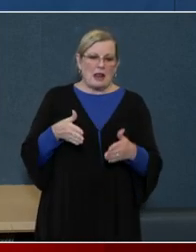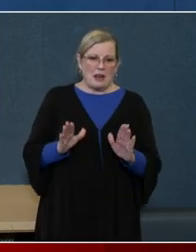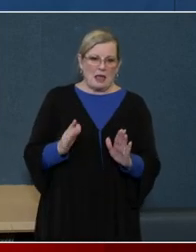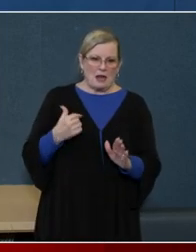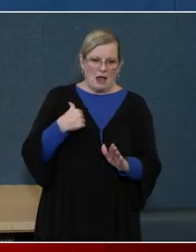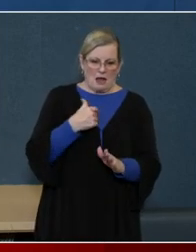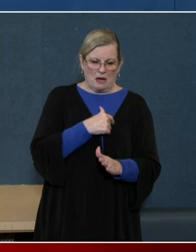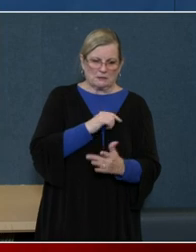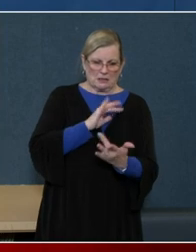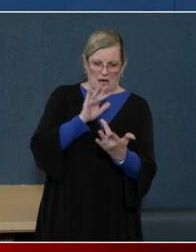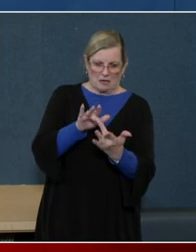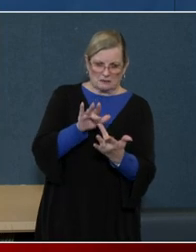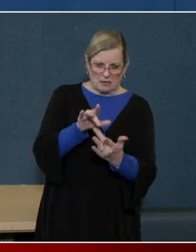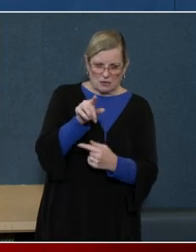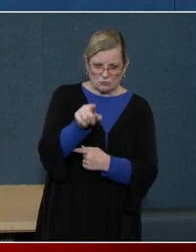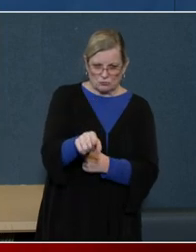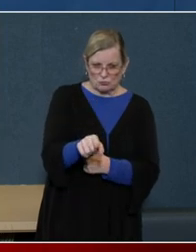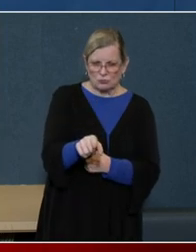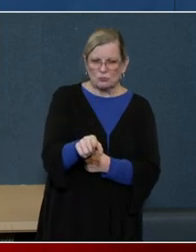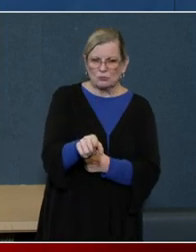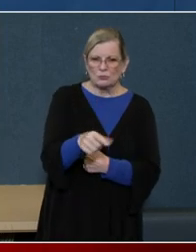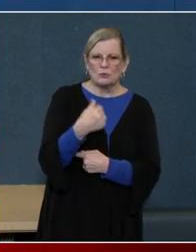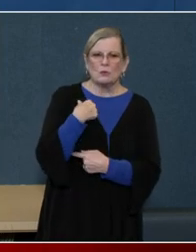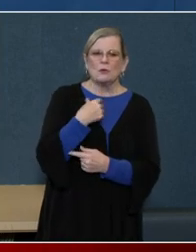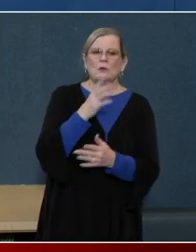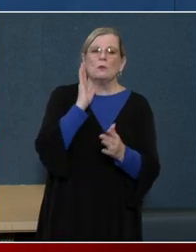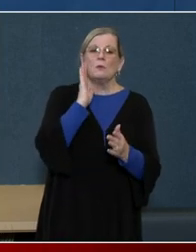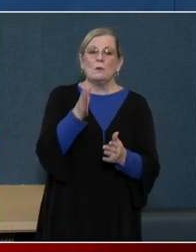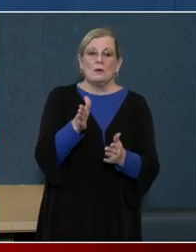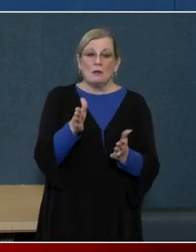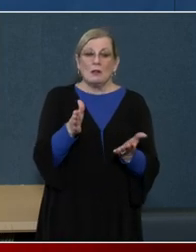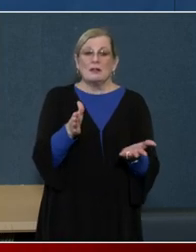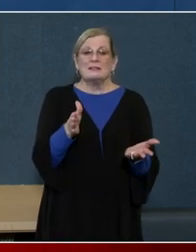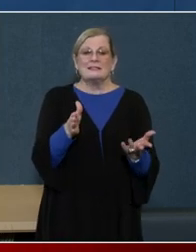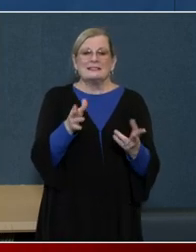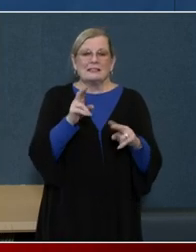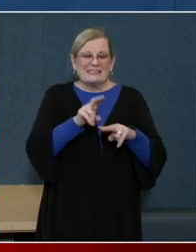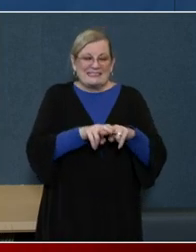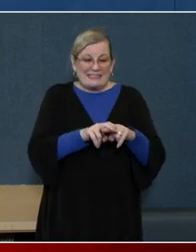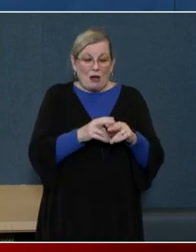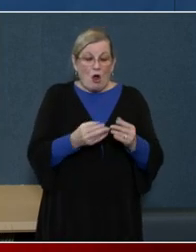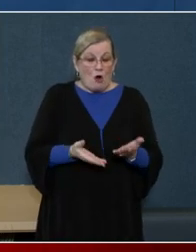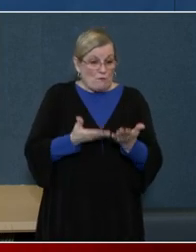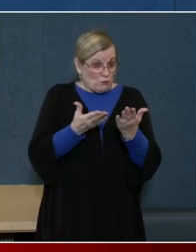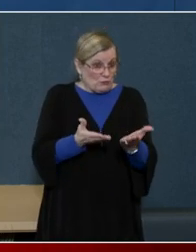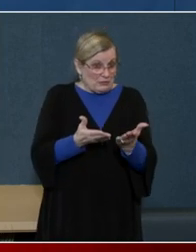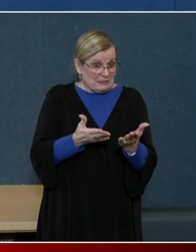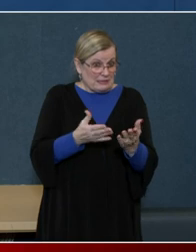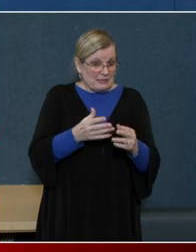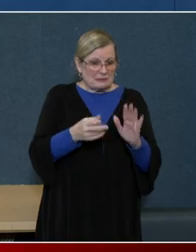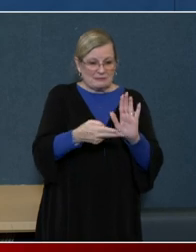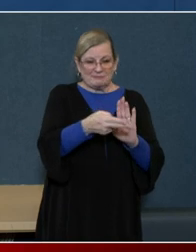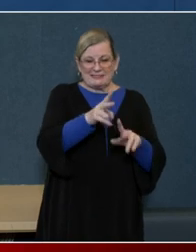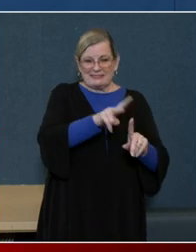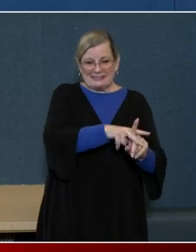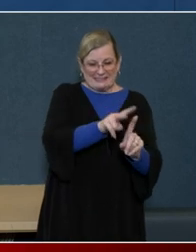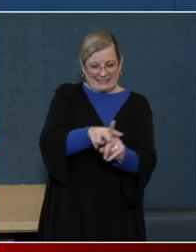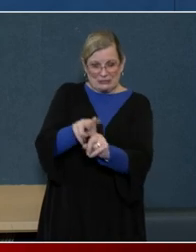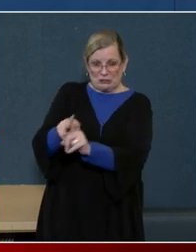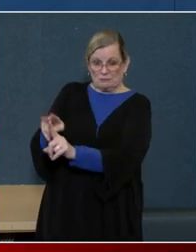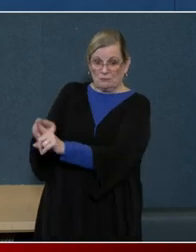we outline the process of the seat offering designations. And so once a seat is